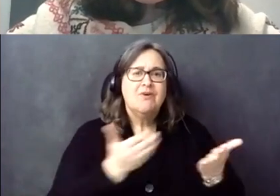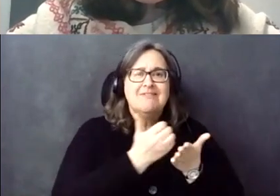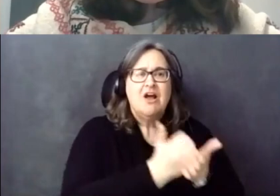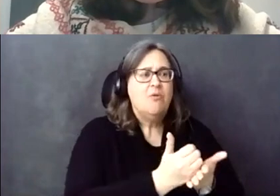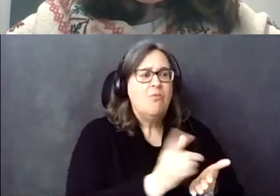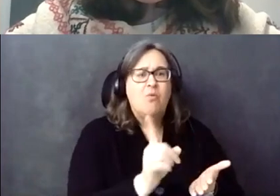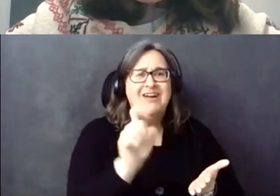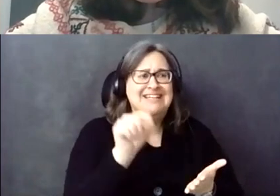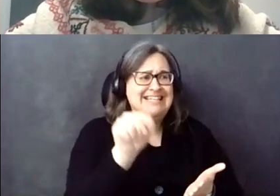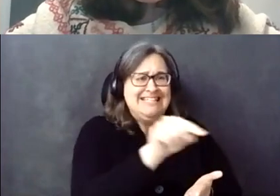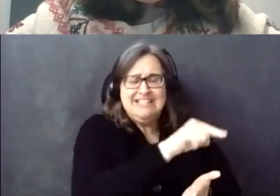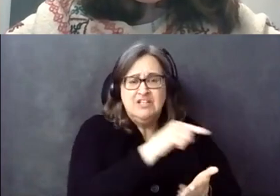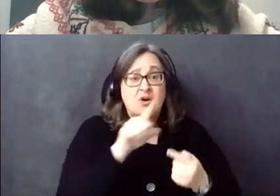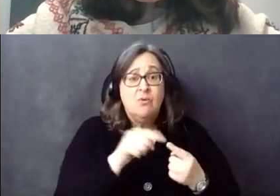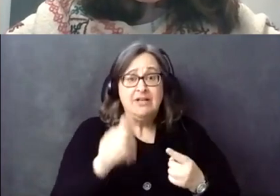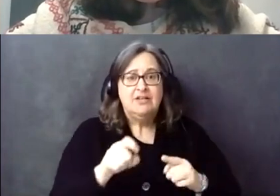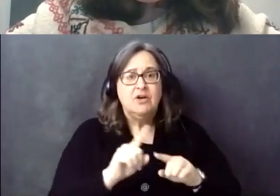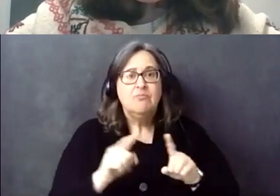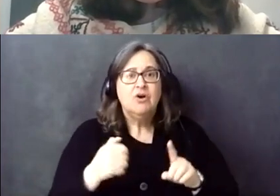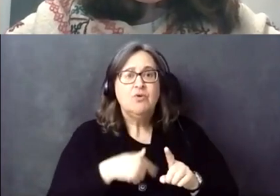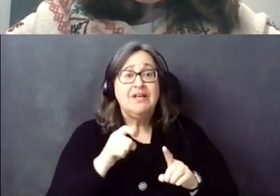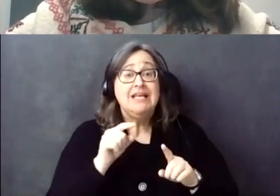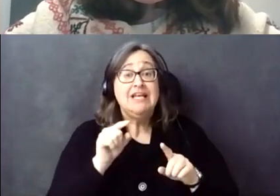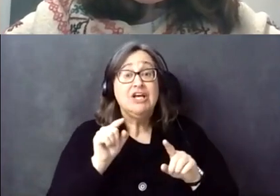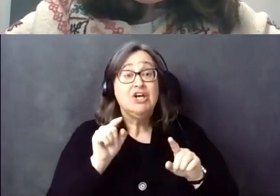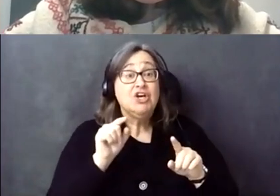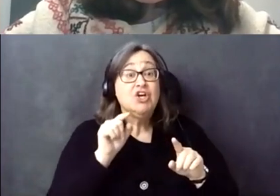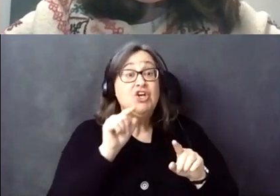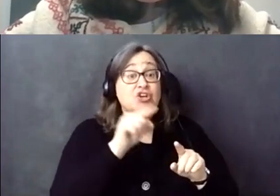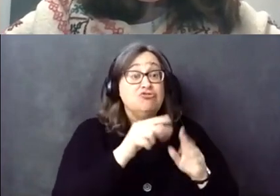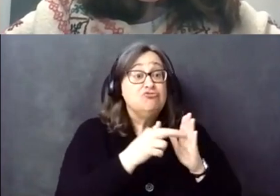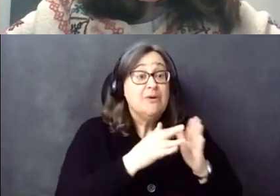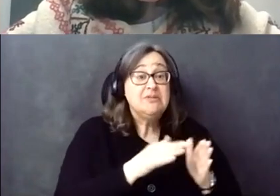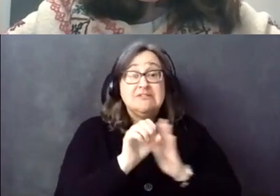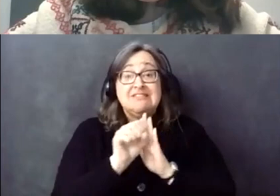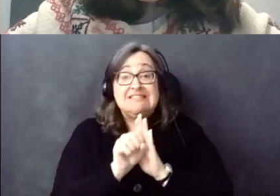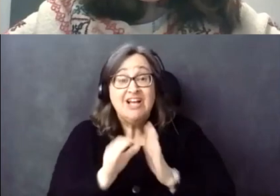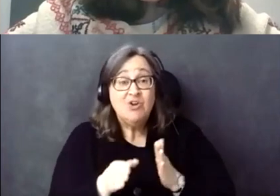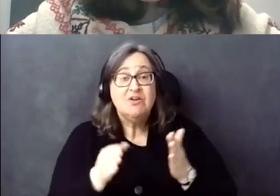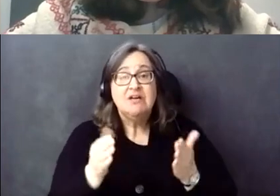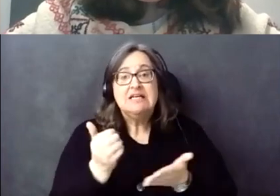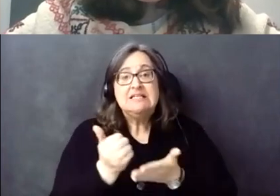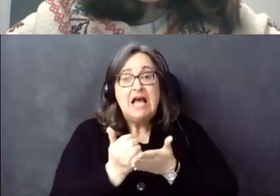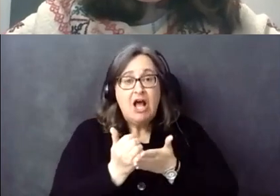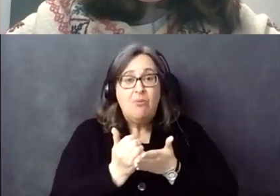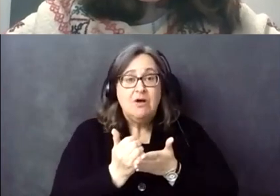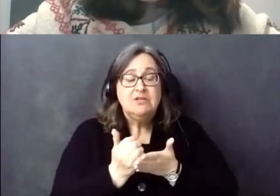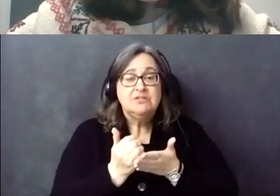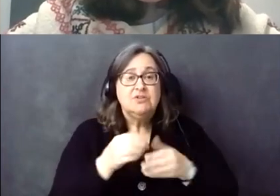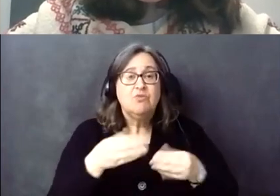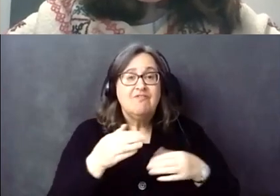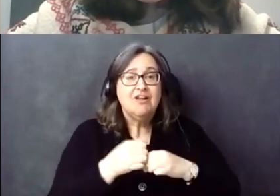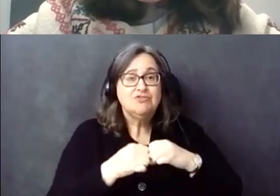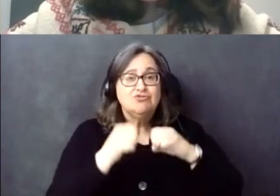needed, when it's needed. But we need you folks in the legislature to help provide for the